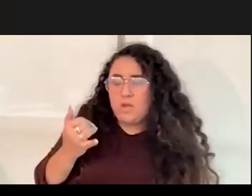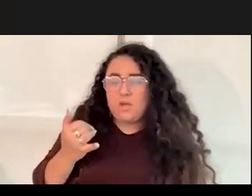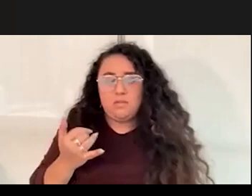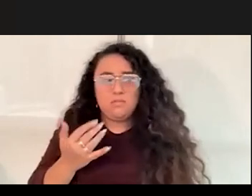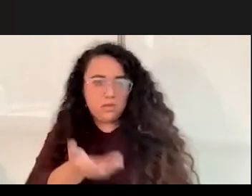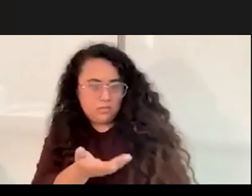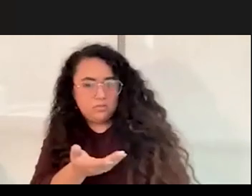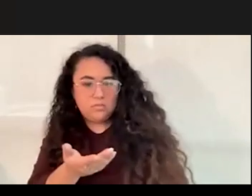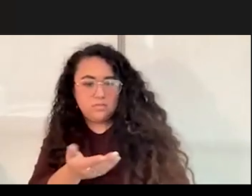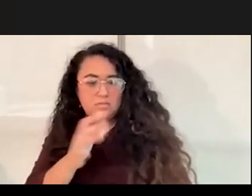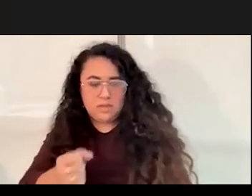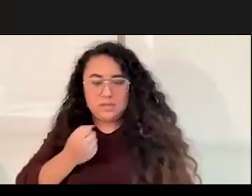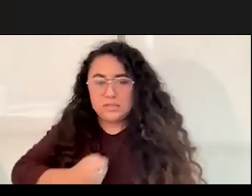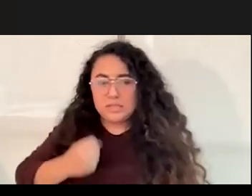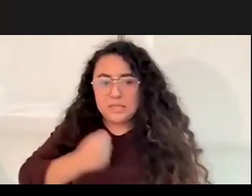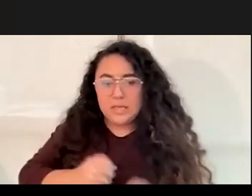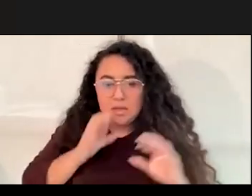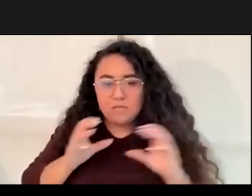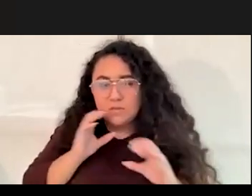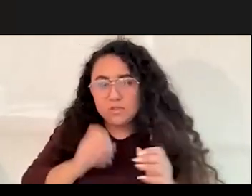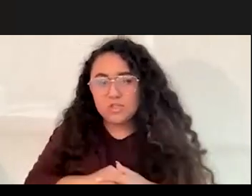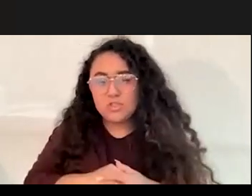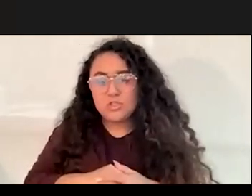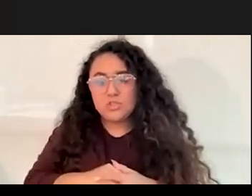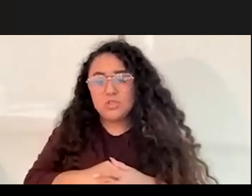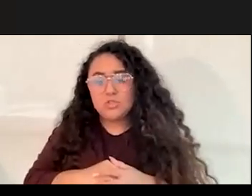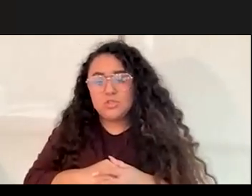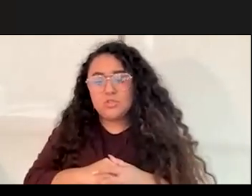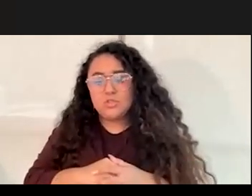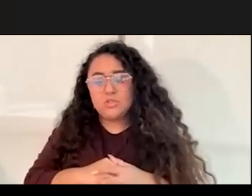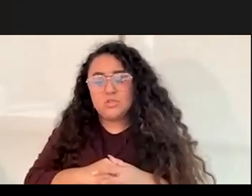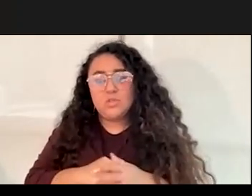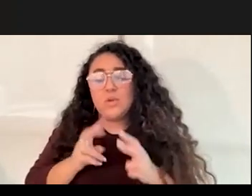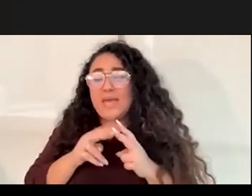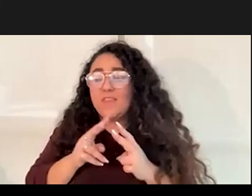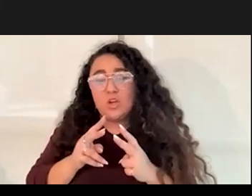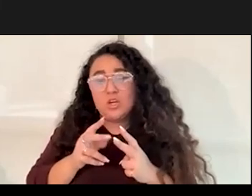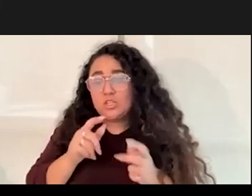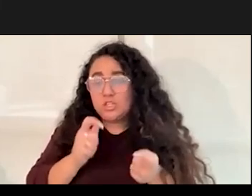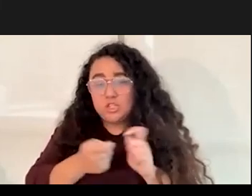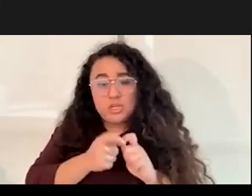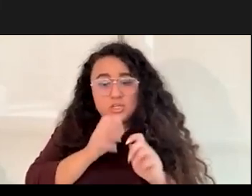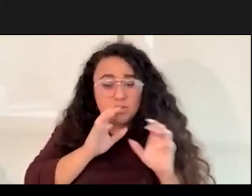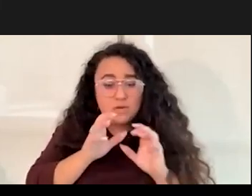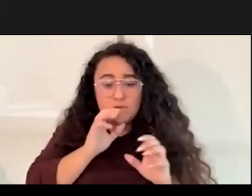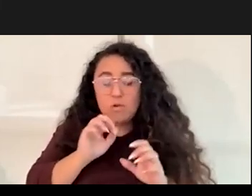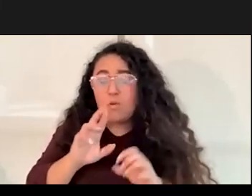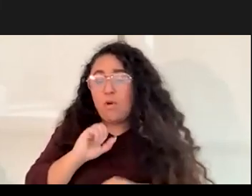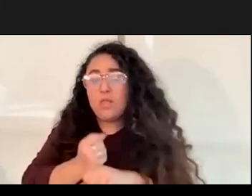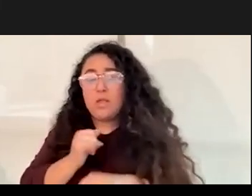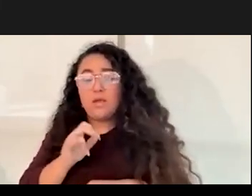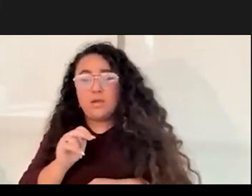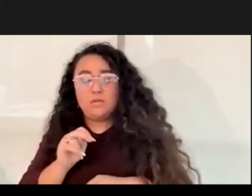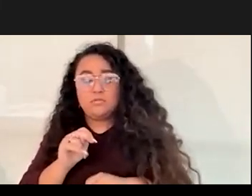like, that's gang conversation. We're not having that here. You're either going to change the conversation or y'all are going to lock in. They change